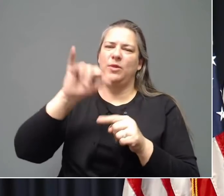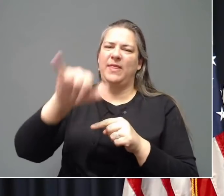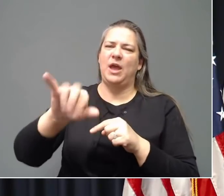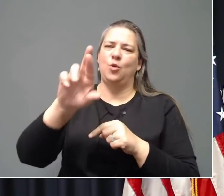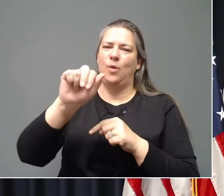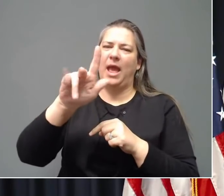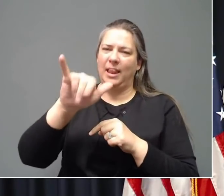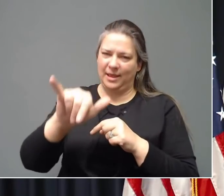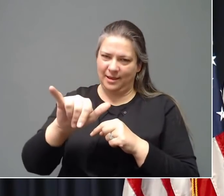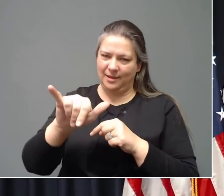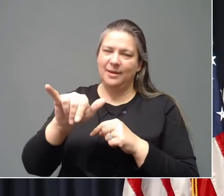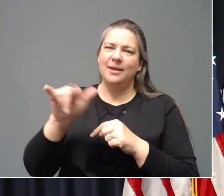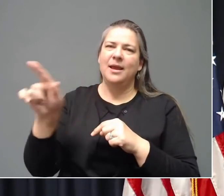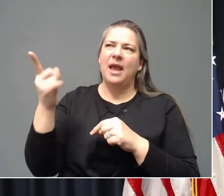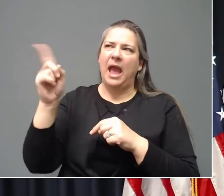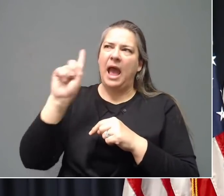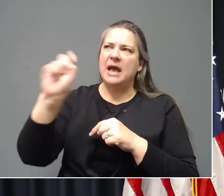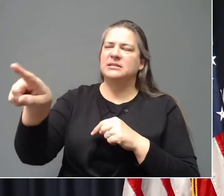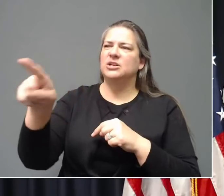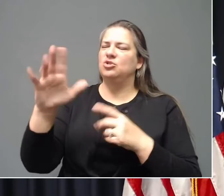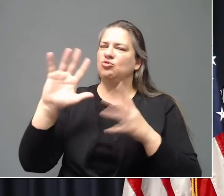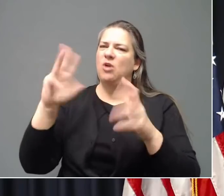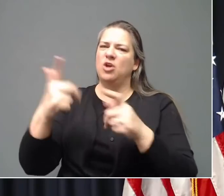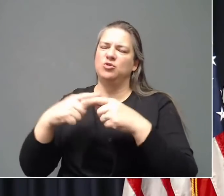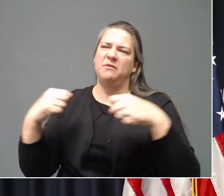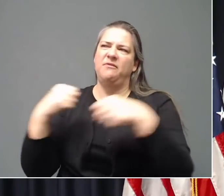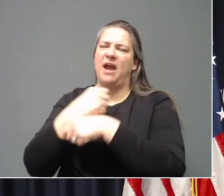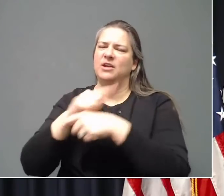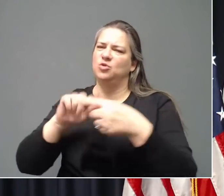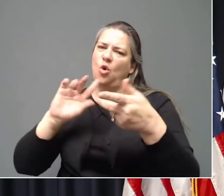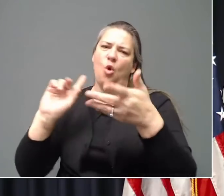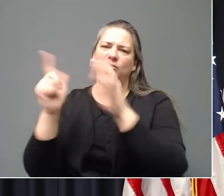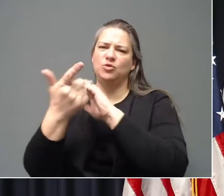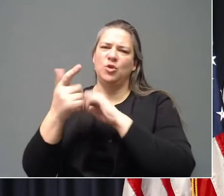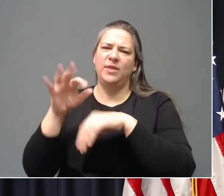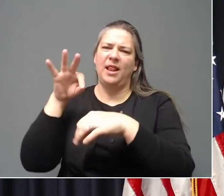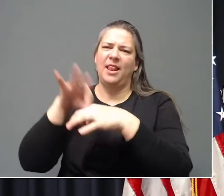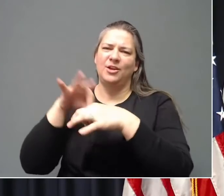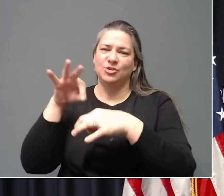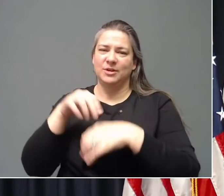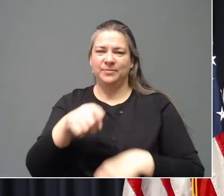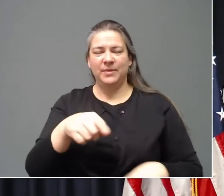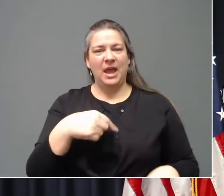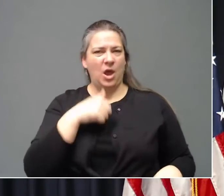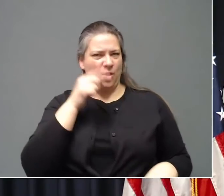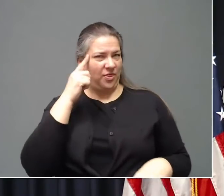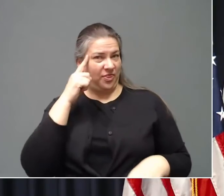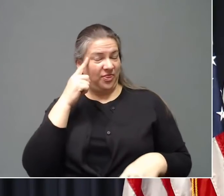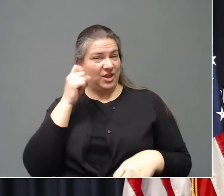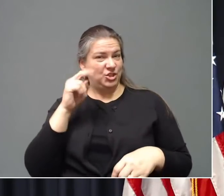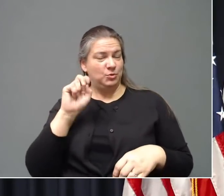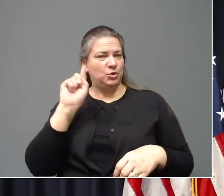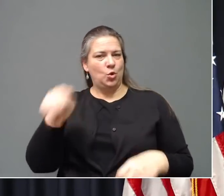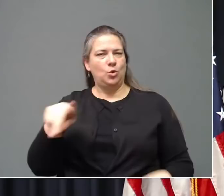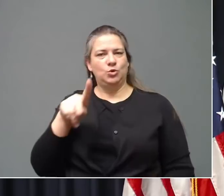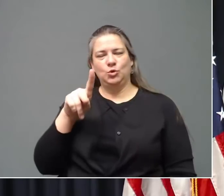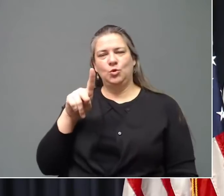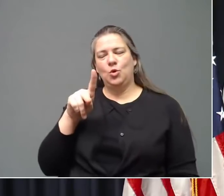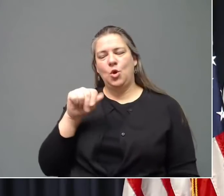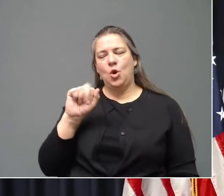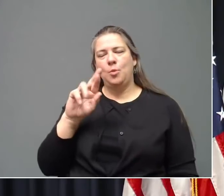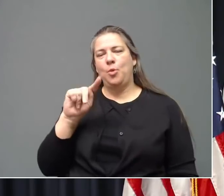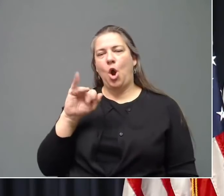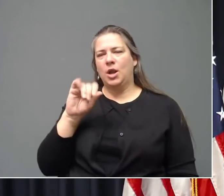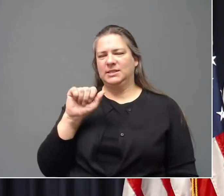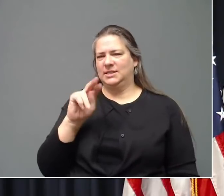asking the crowd to fight to overturn the election? I don't think she was attending a partisan rally. I think he or she